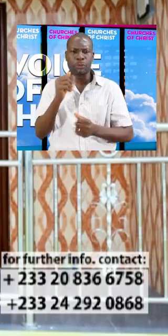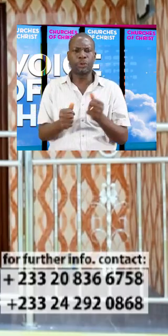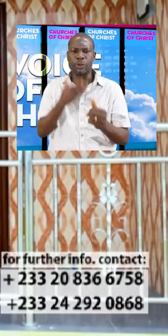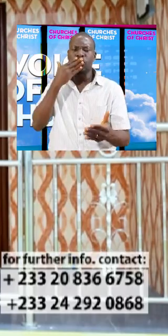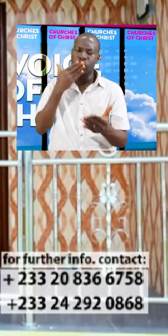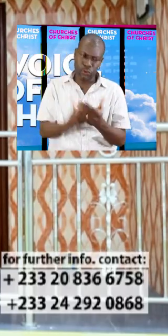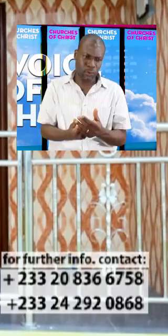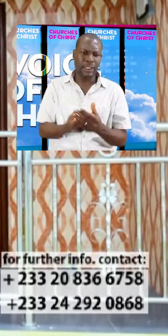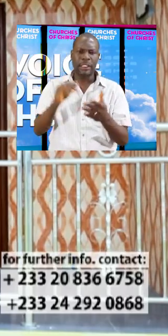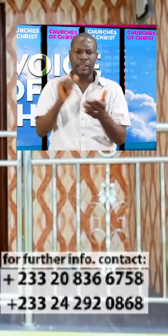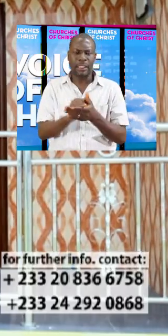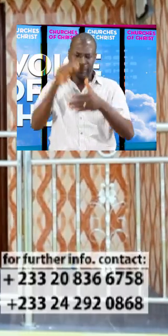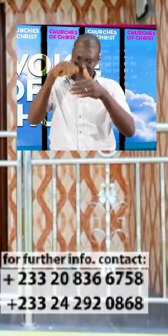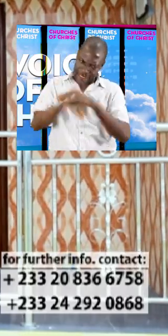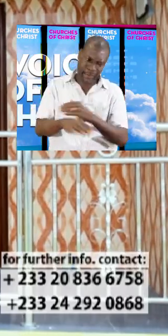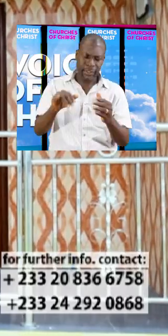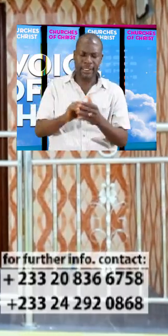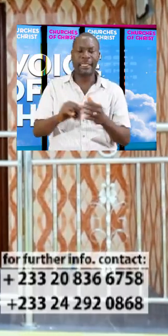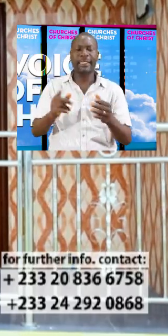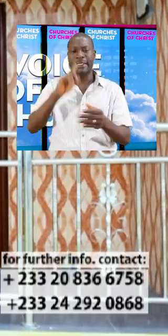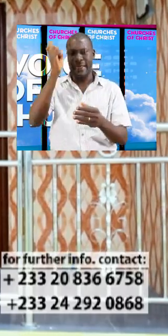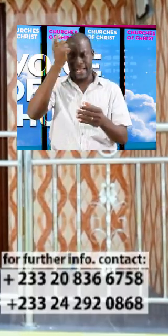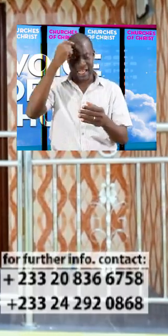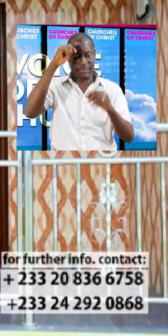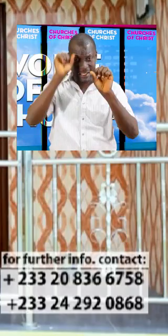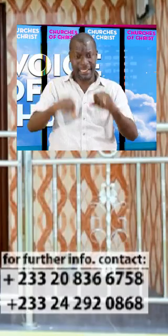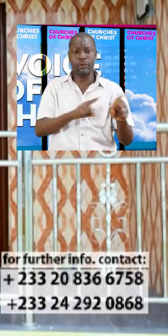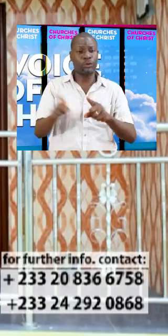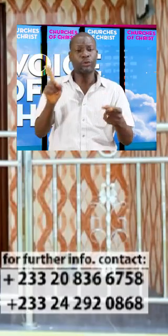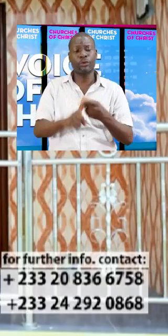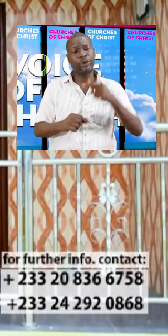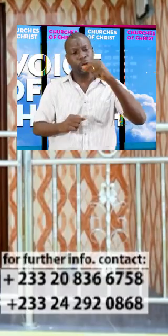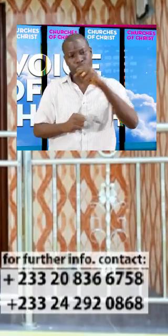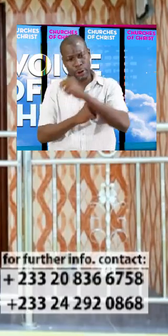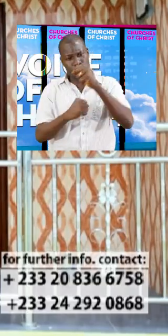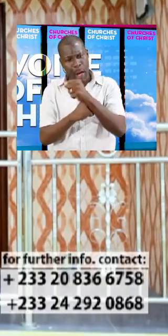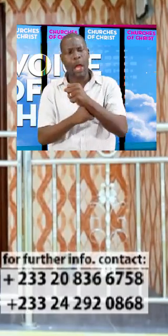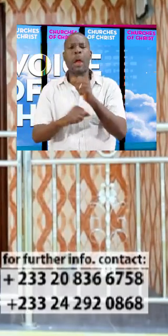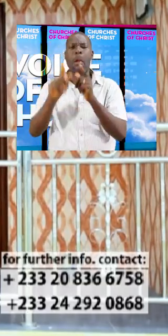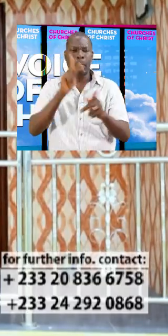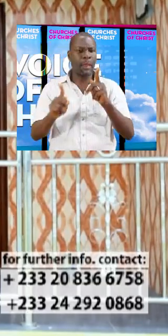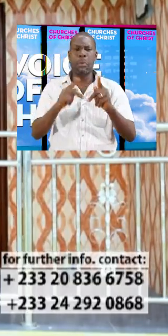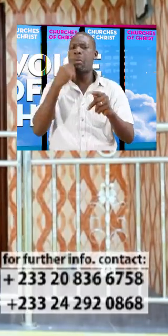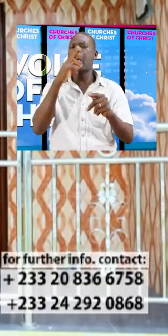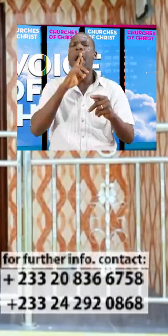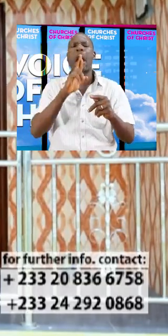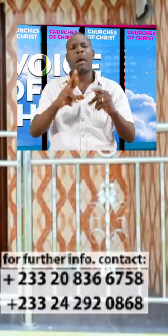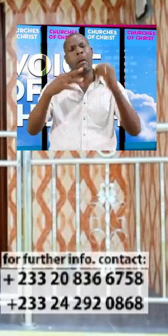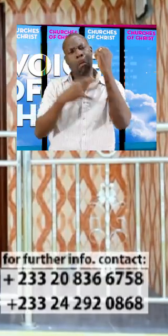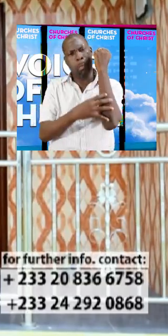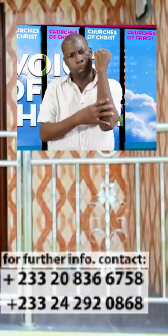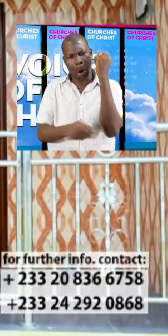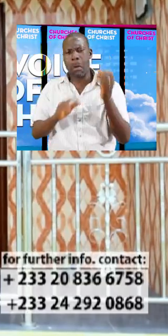bi wo honom a aban ebetumi ayo e de aboa ama enipa wo ho echire wo no om ho adwo om